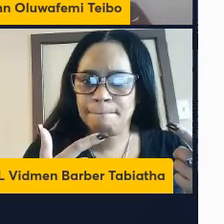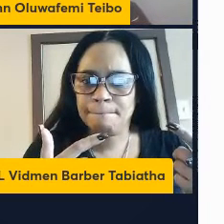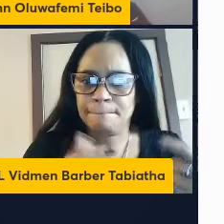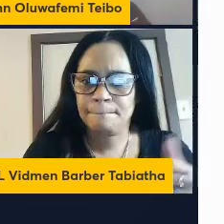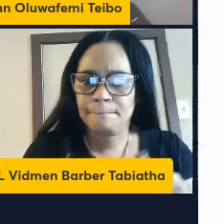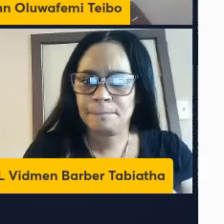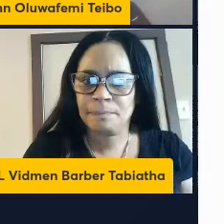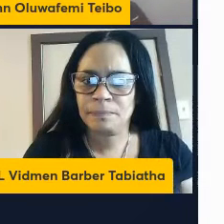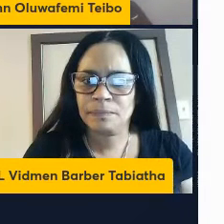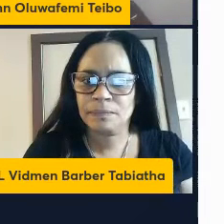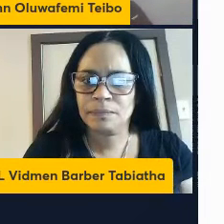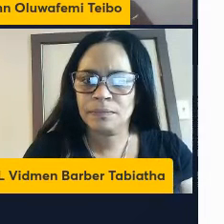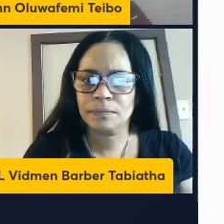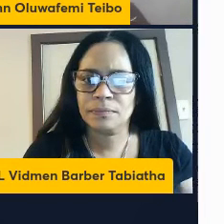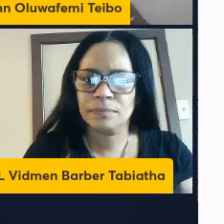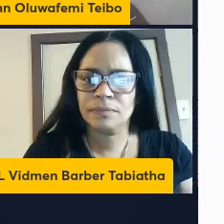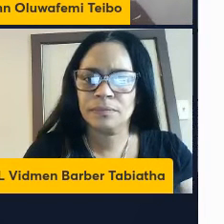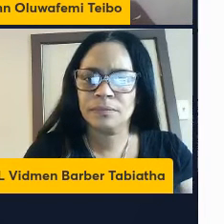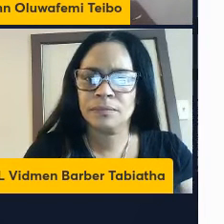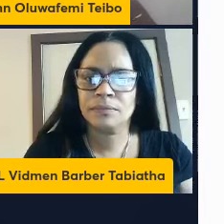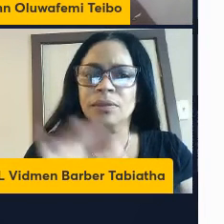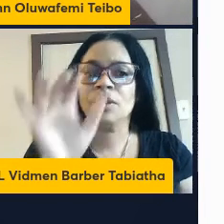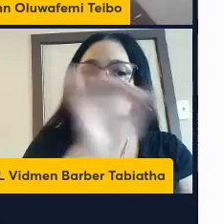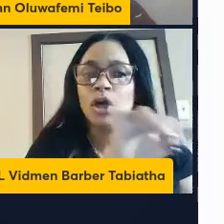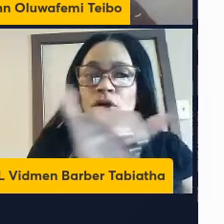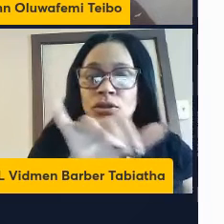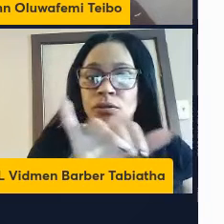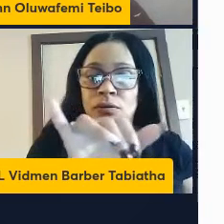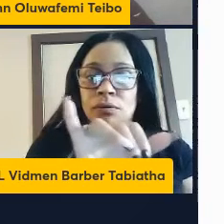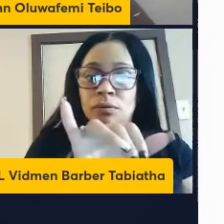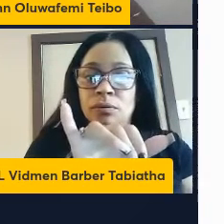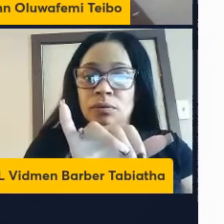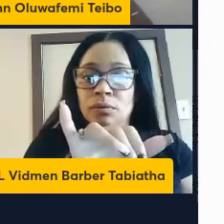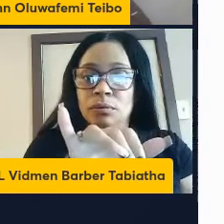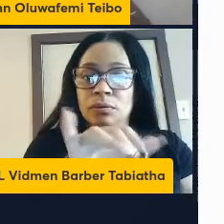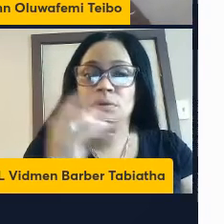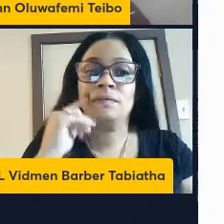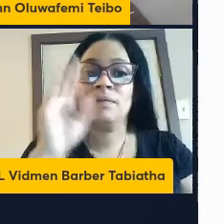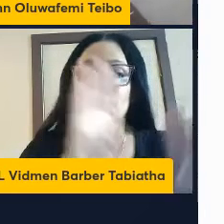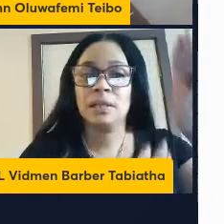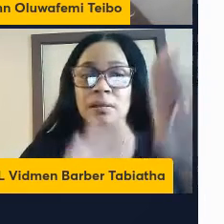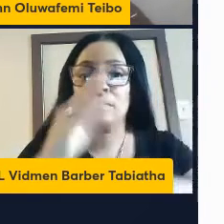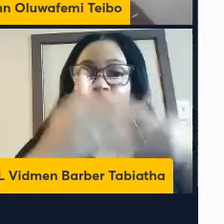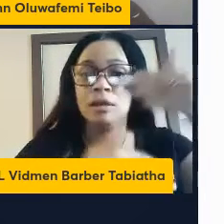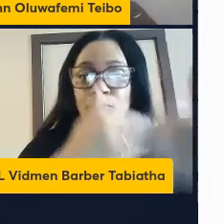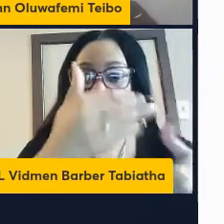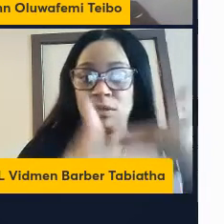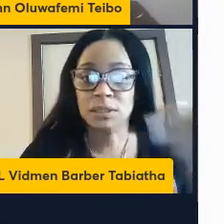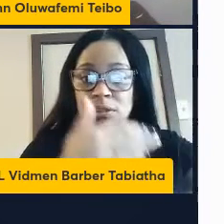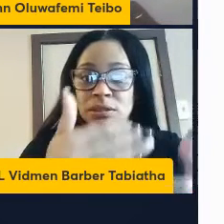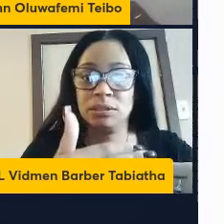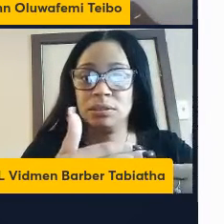of action. So also in the biological processes, we have the